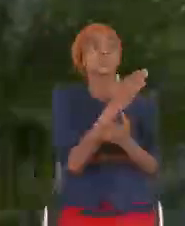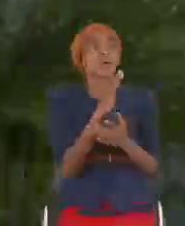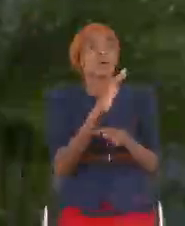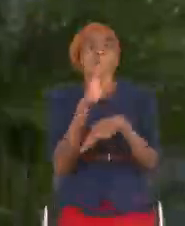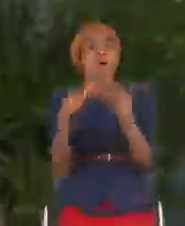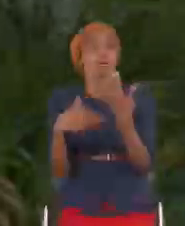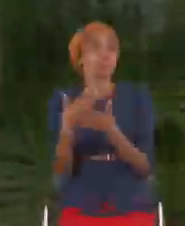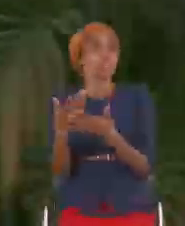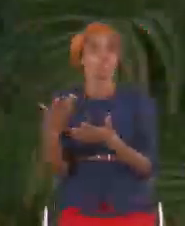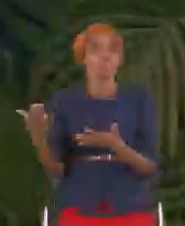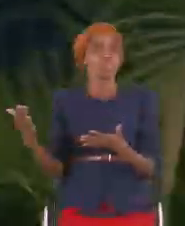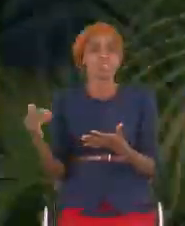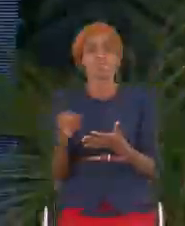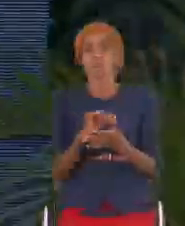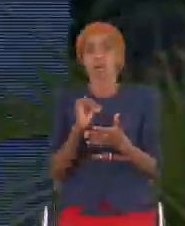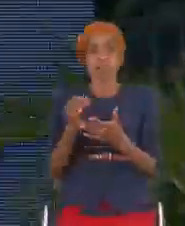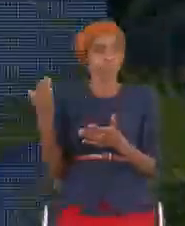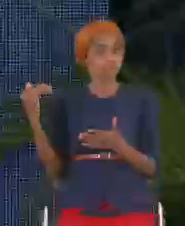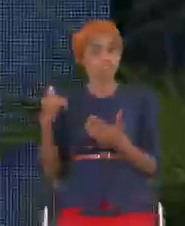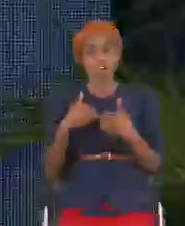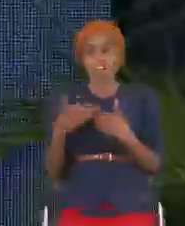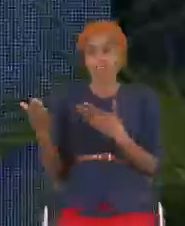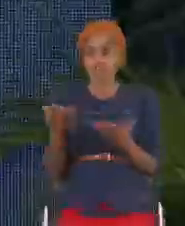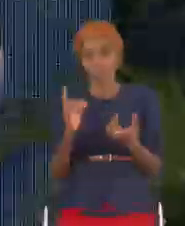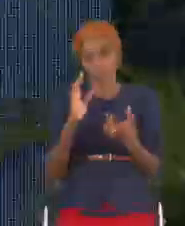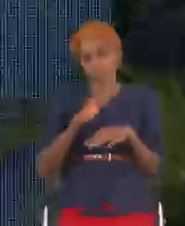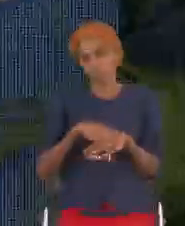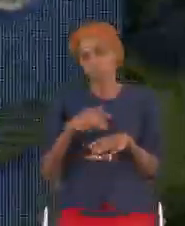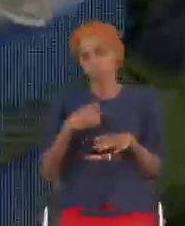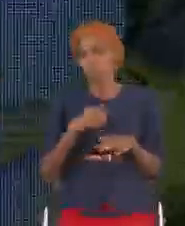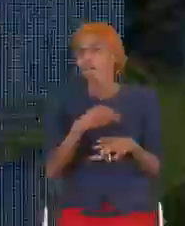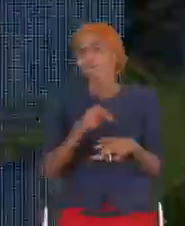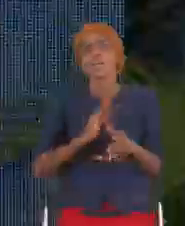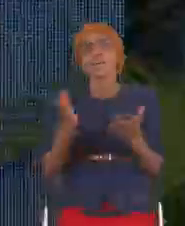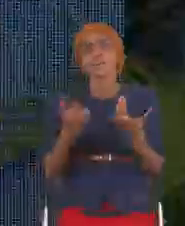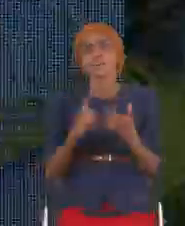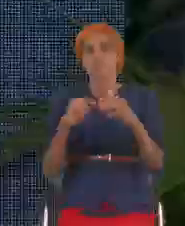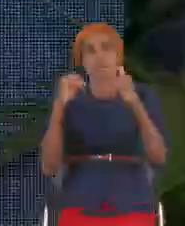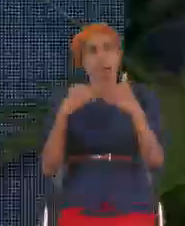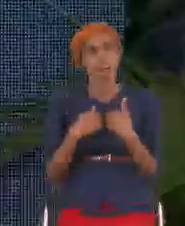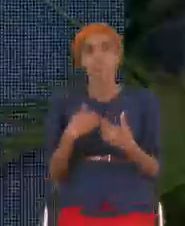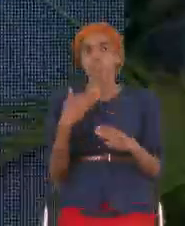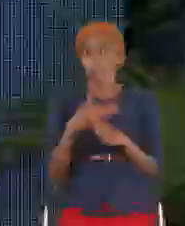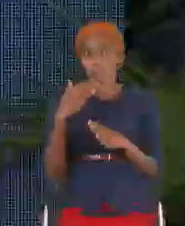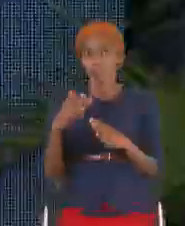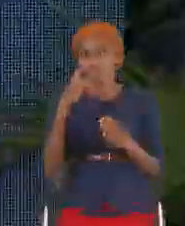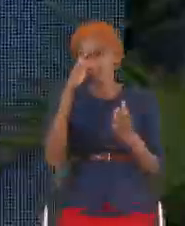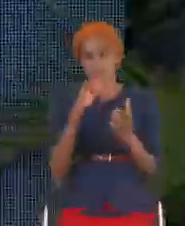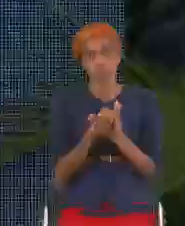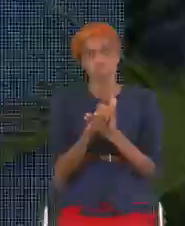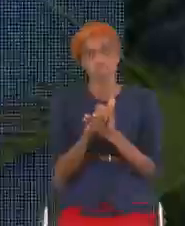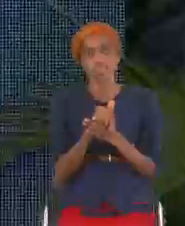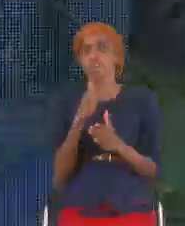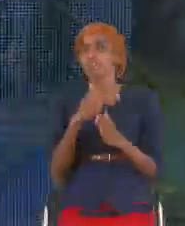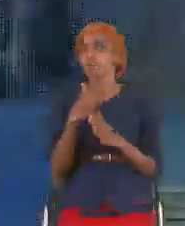past that brought all these terrible things on me. And I want to have total trust,